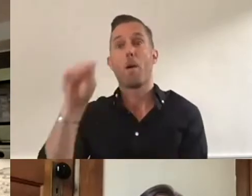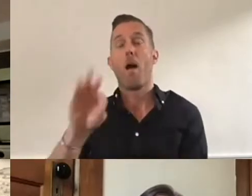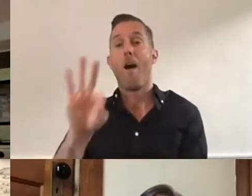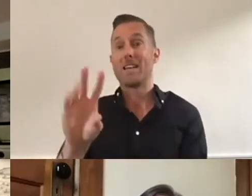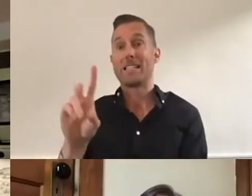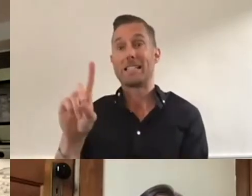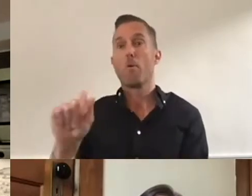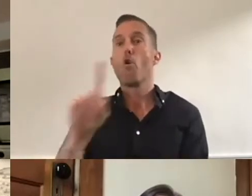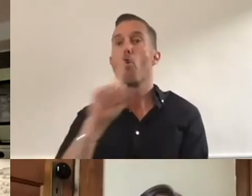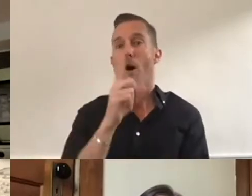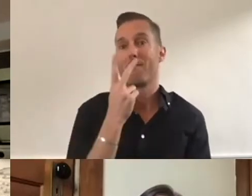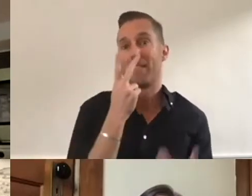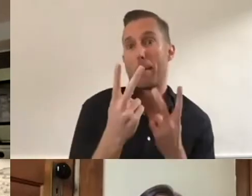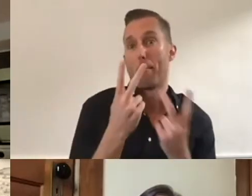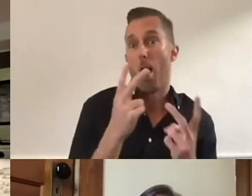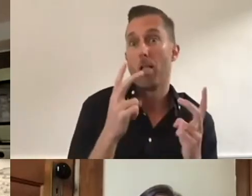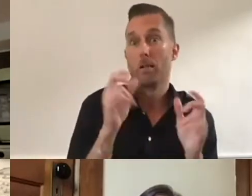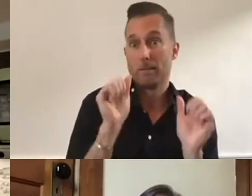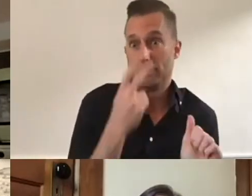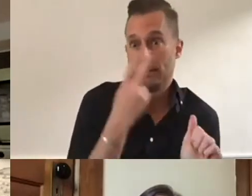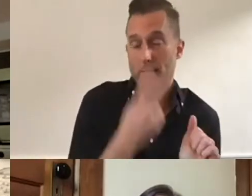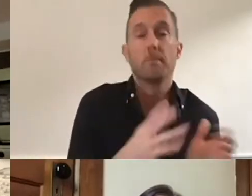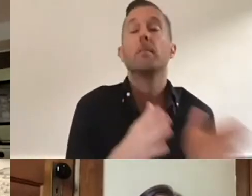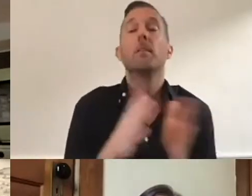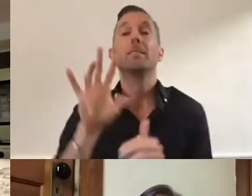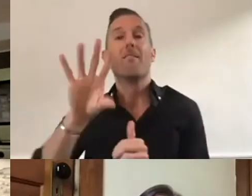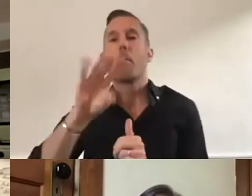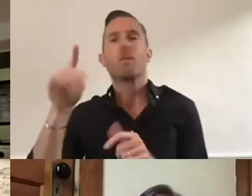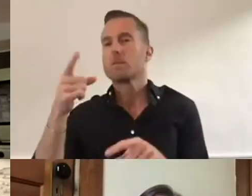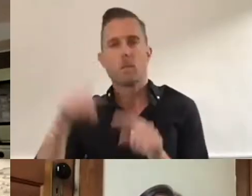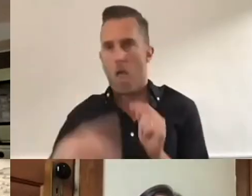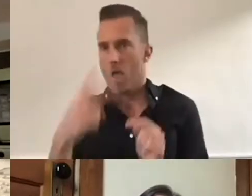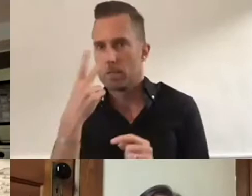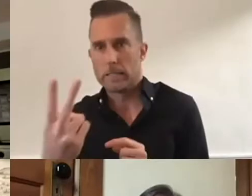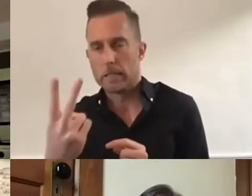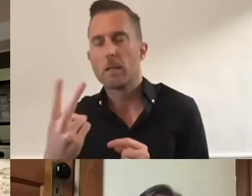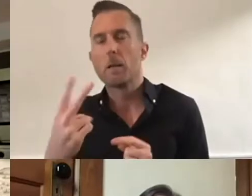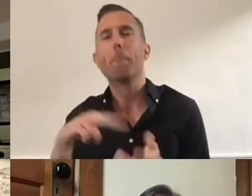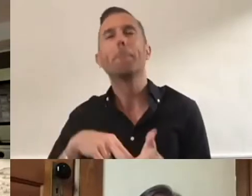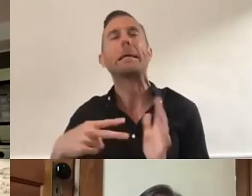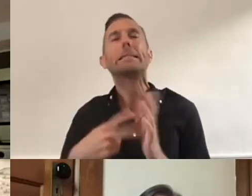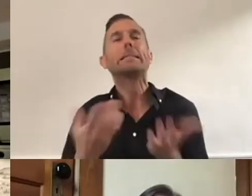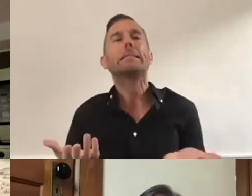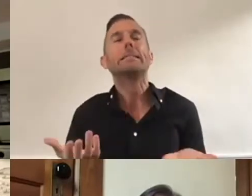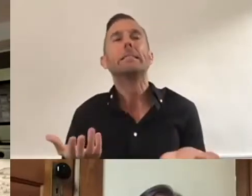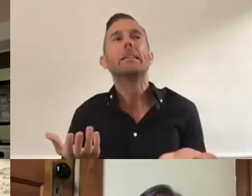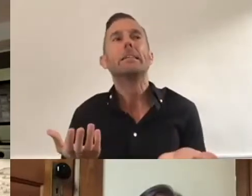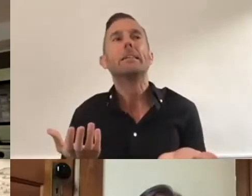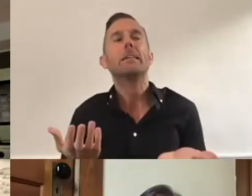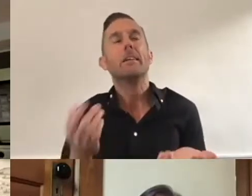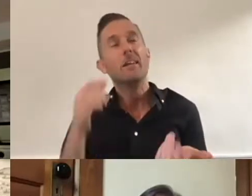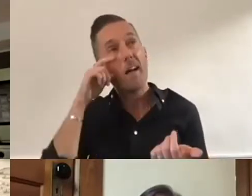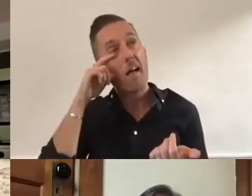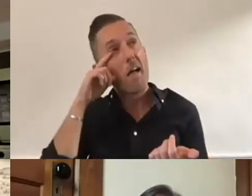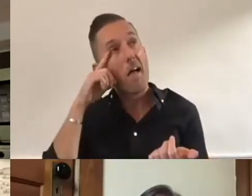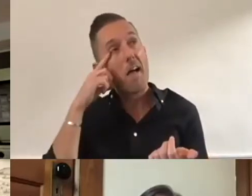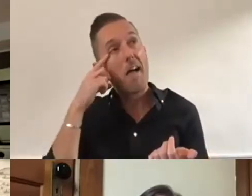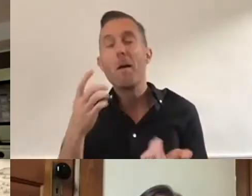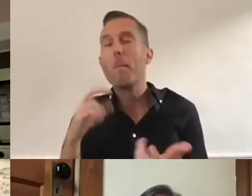visible and 75% are invisible, that there's just, and thinking too how many